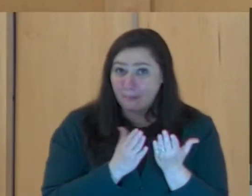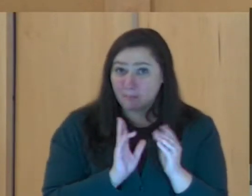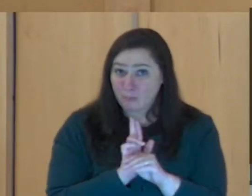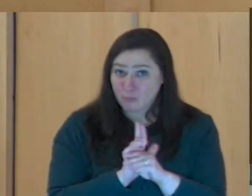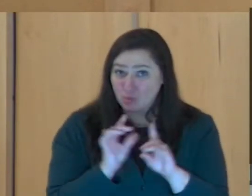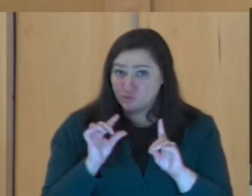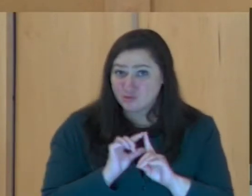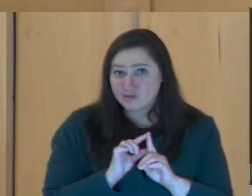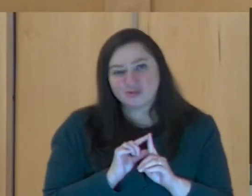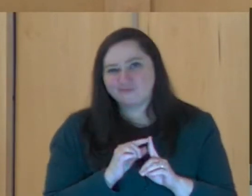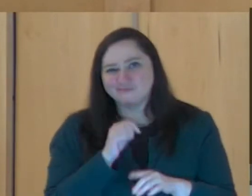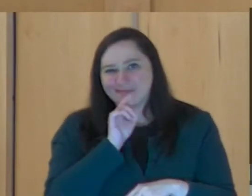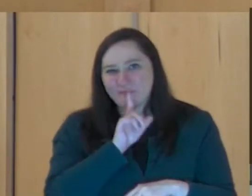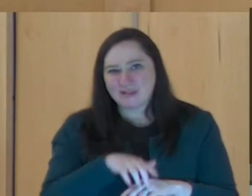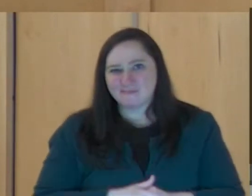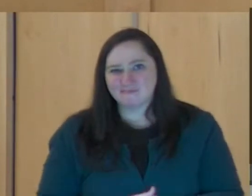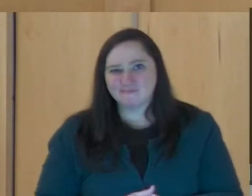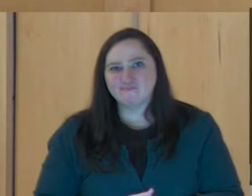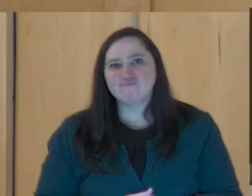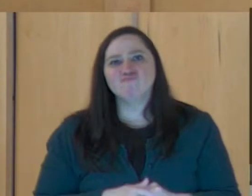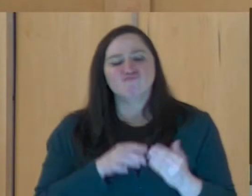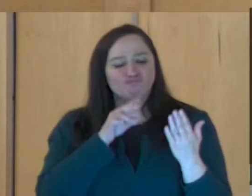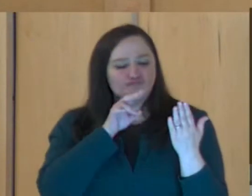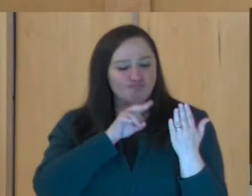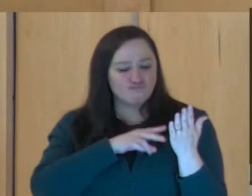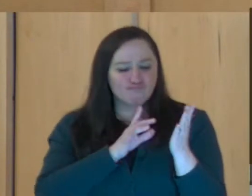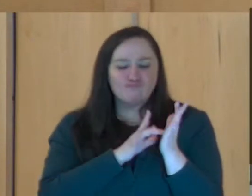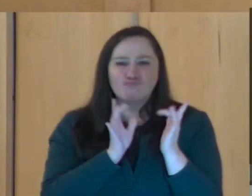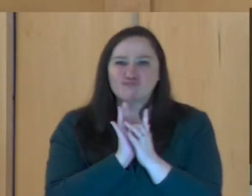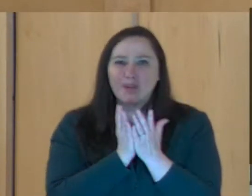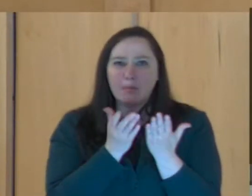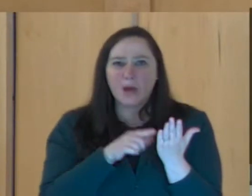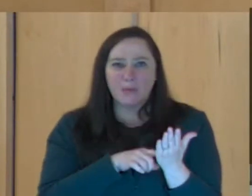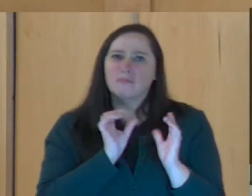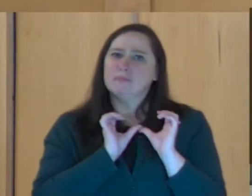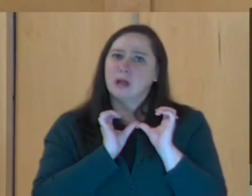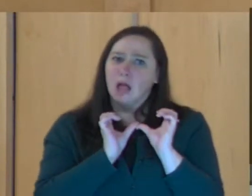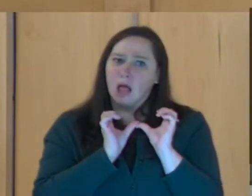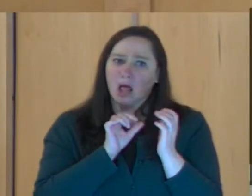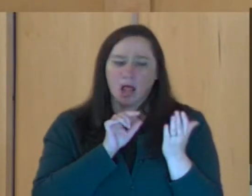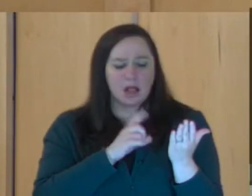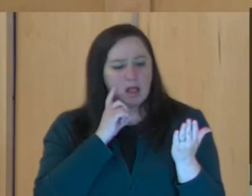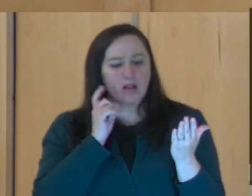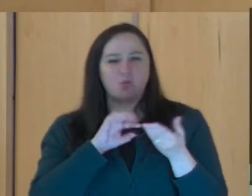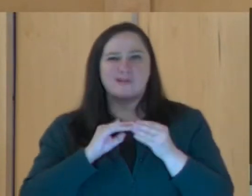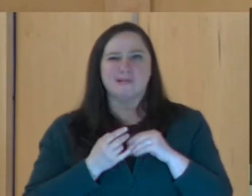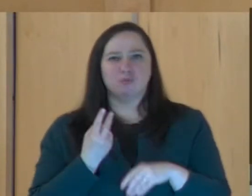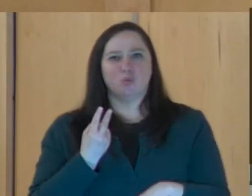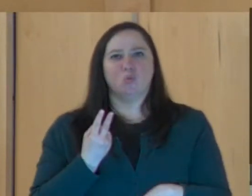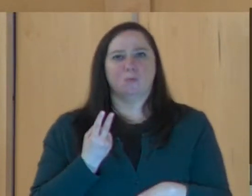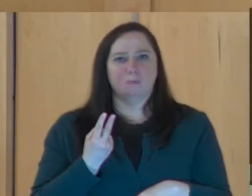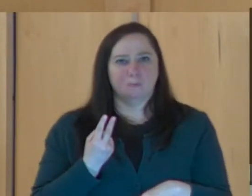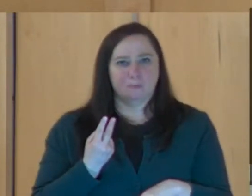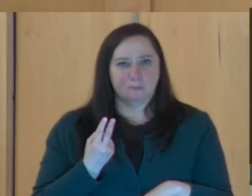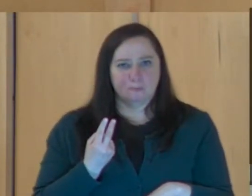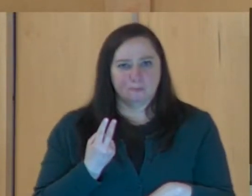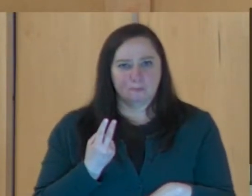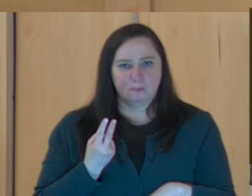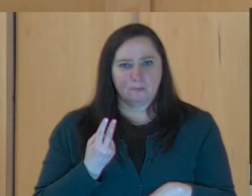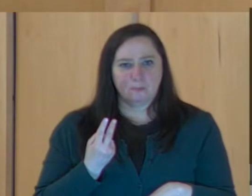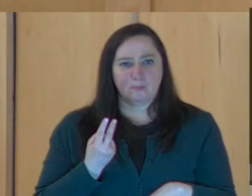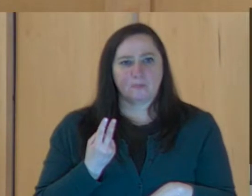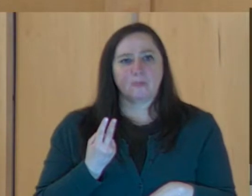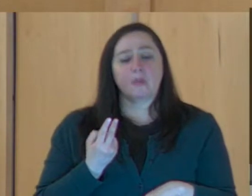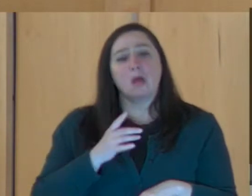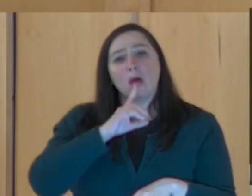did. Look through the Bible, and pretty consistently, it's number two. A